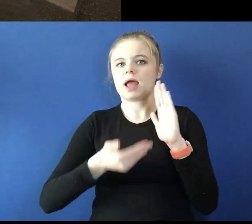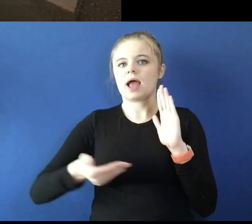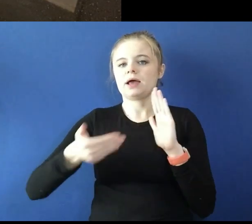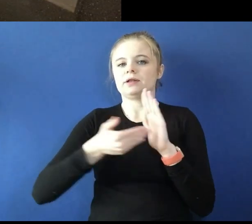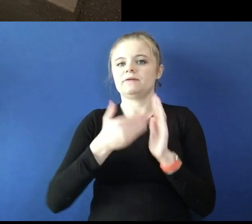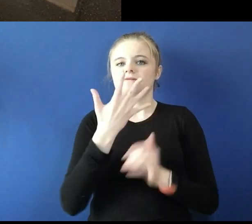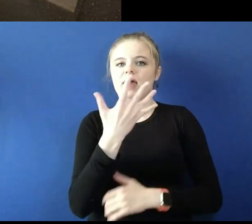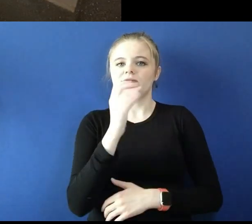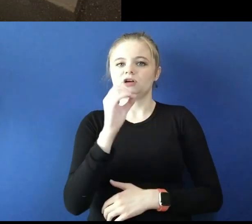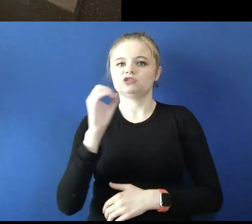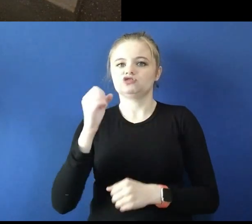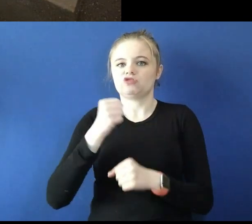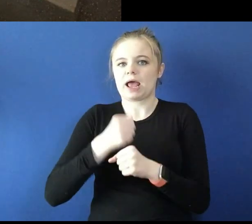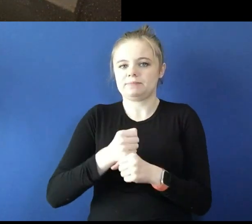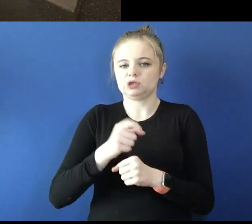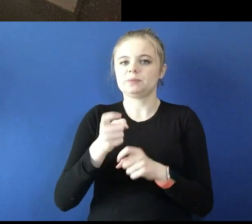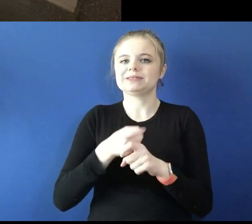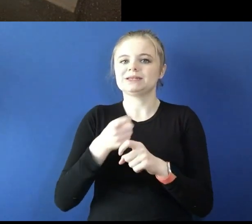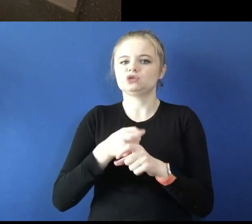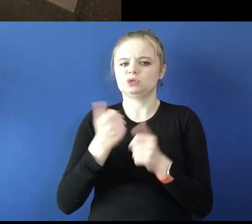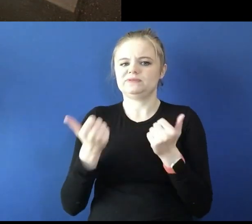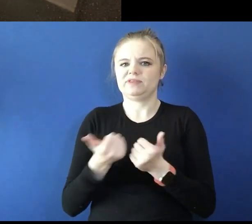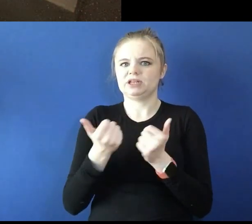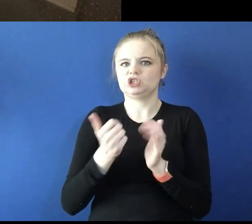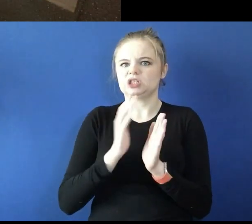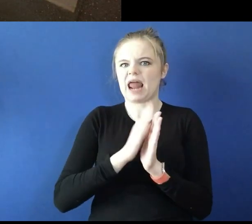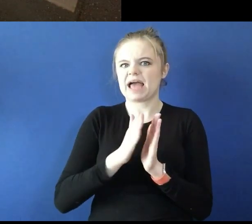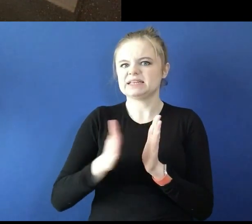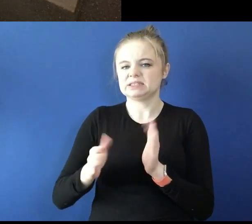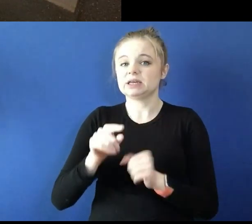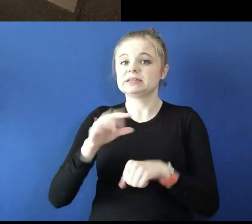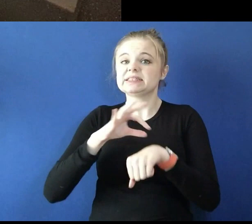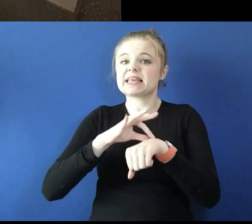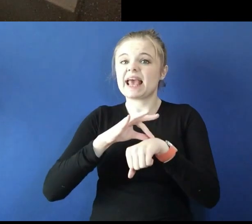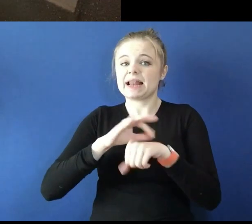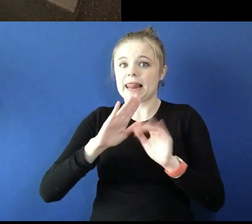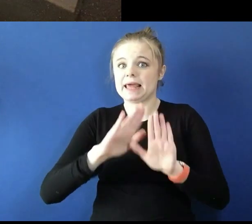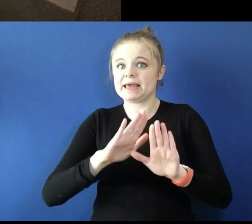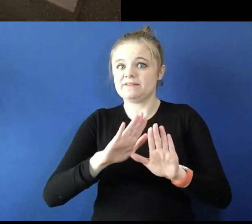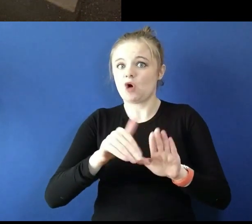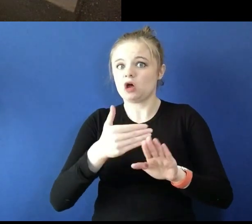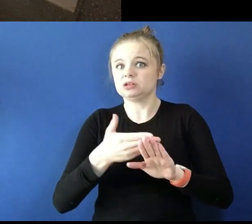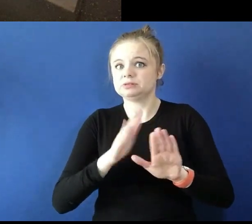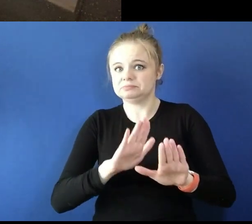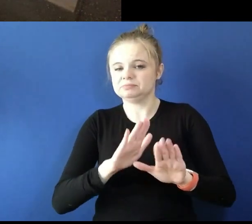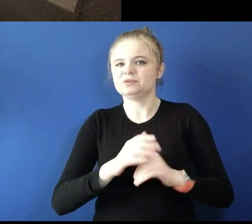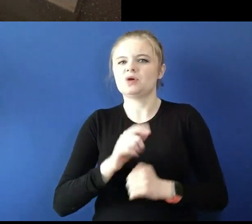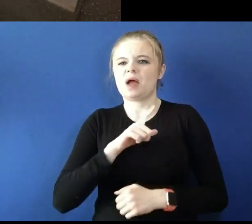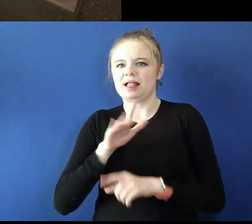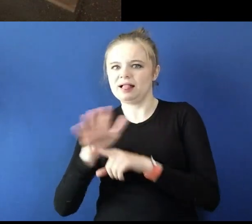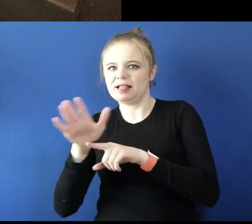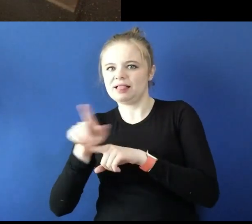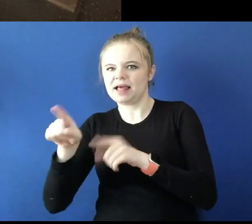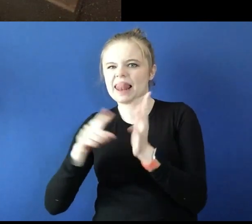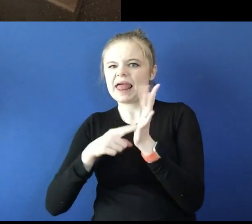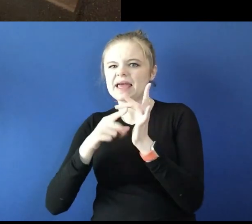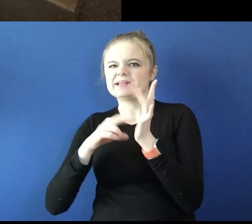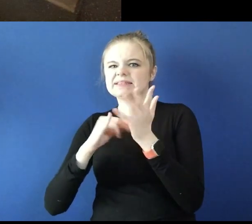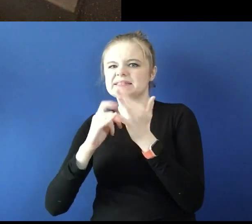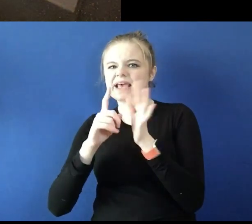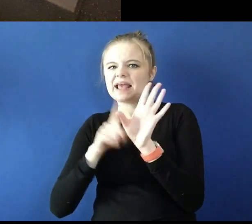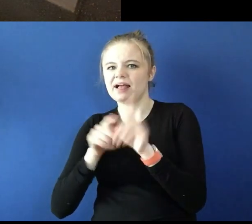500 grams of potatoes that have been sliced. Now I'll leave the skins on just to turn them lindsay. Fill up these